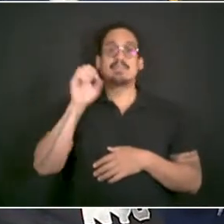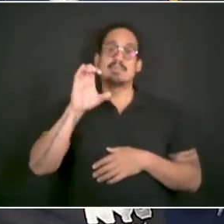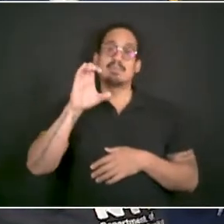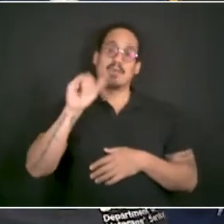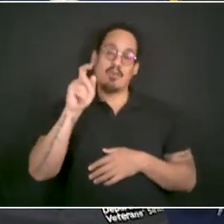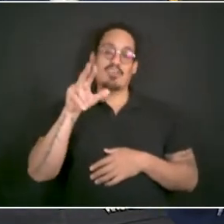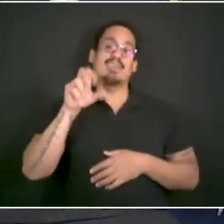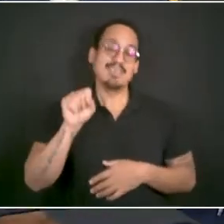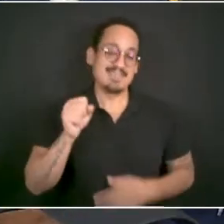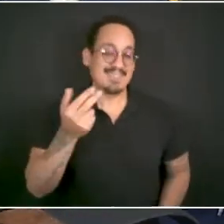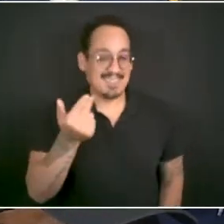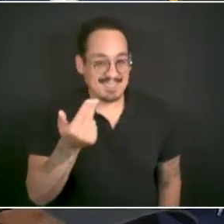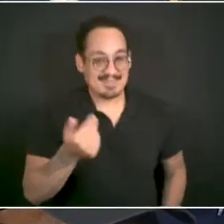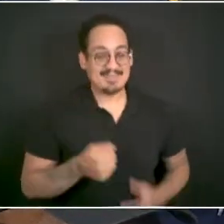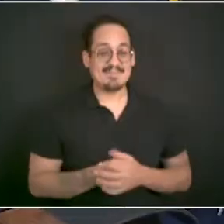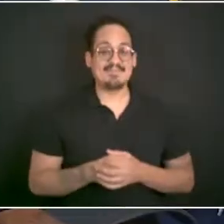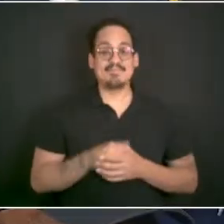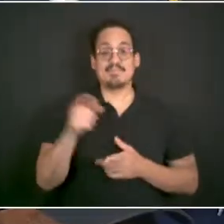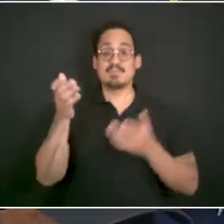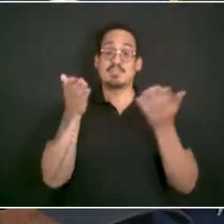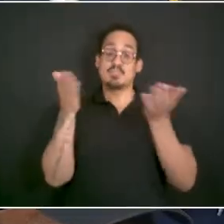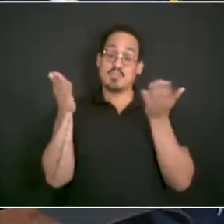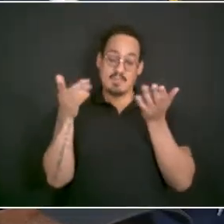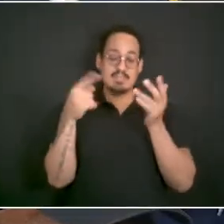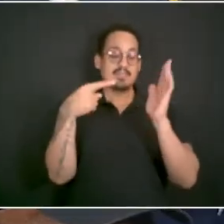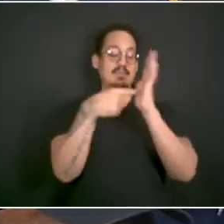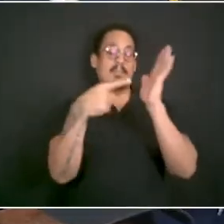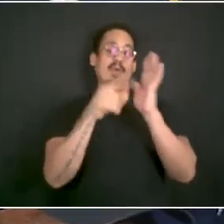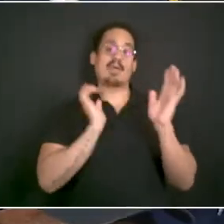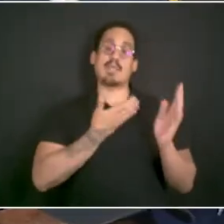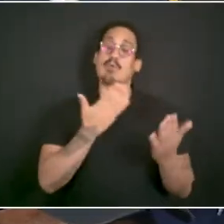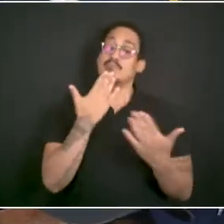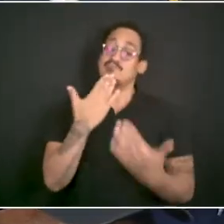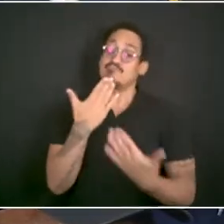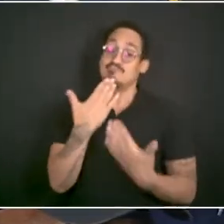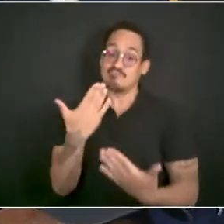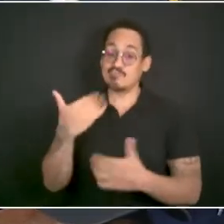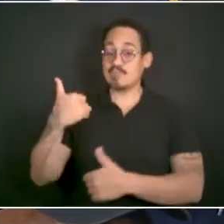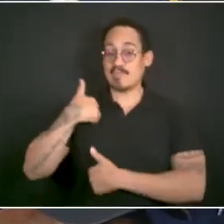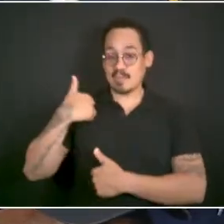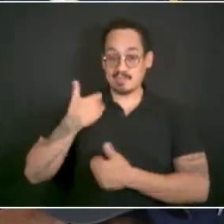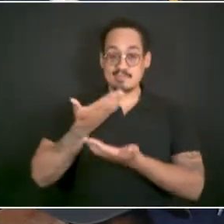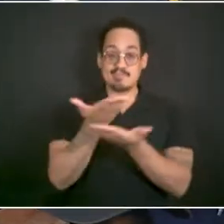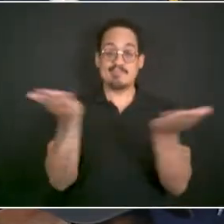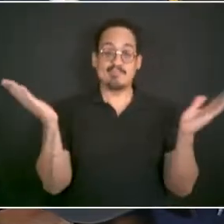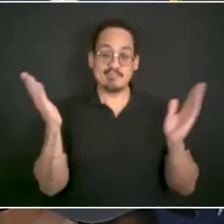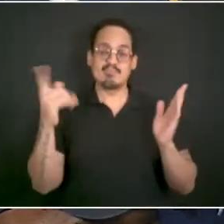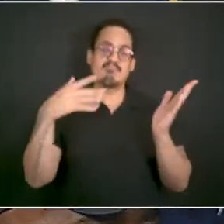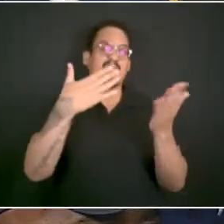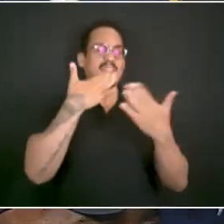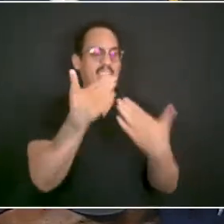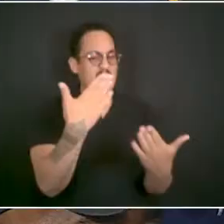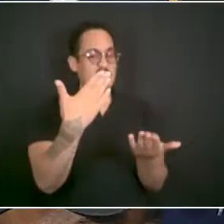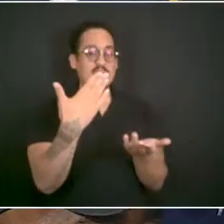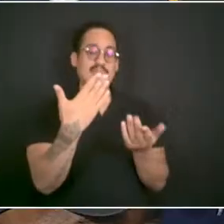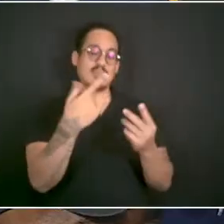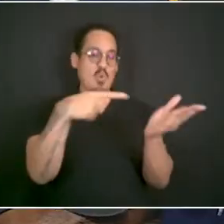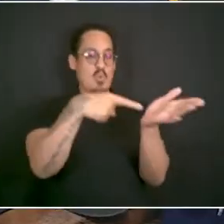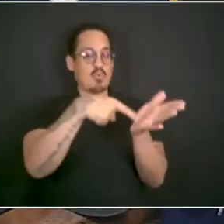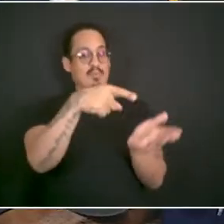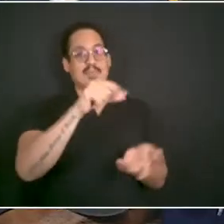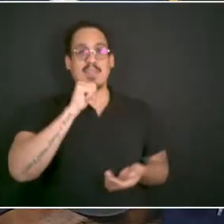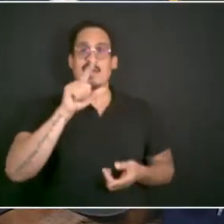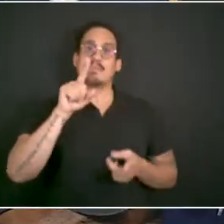It will serve as a symbol that our gratitude to the veteran community and the thank yous we owe them are not just spoken once a year.